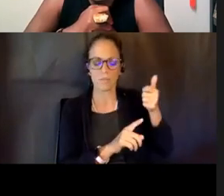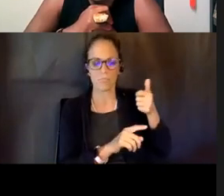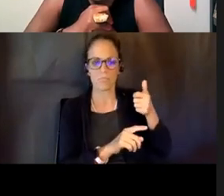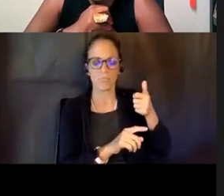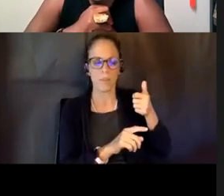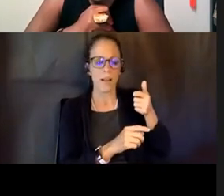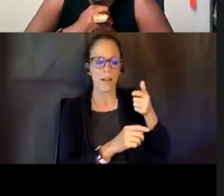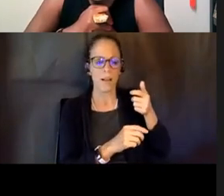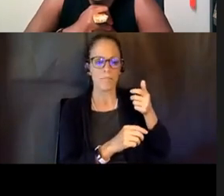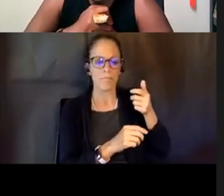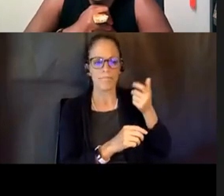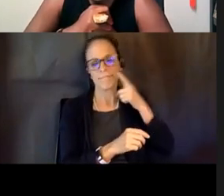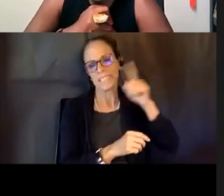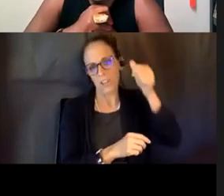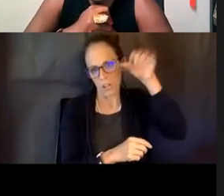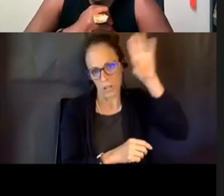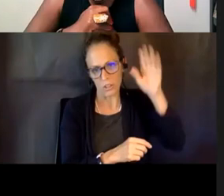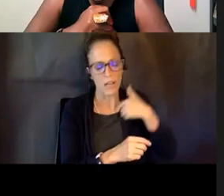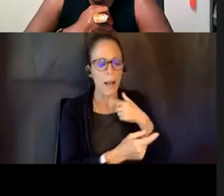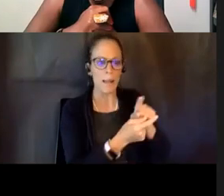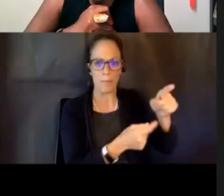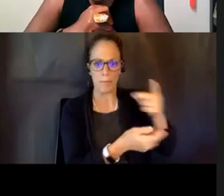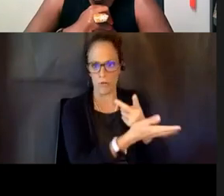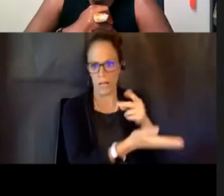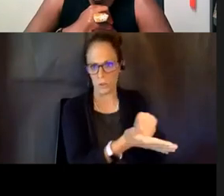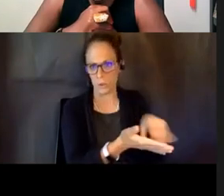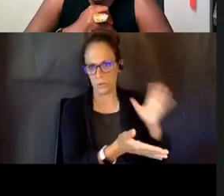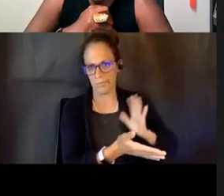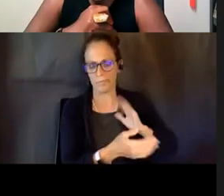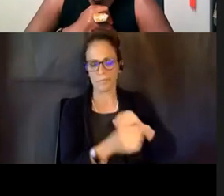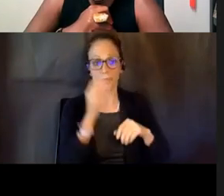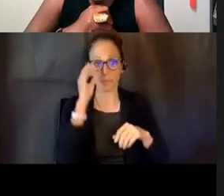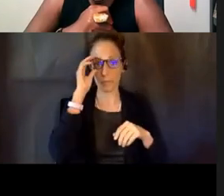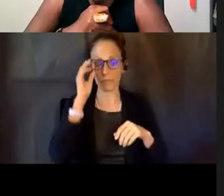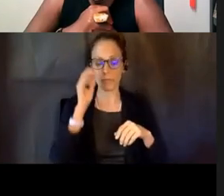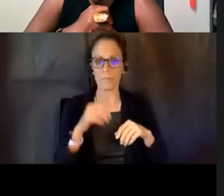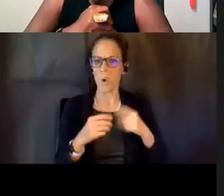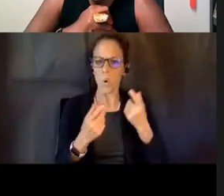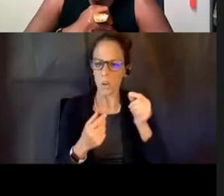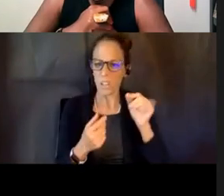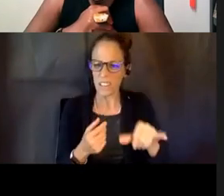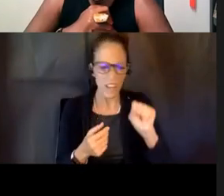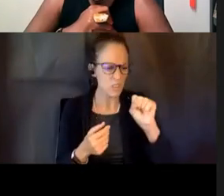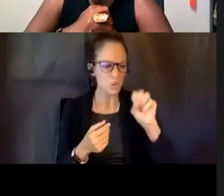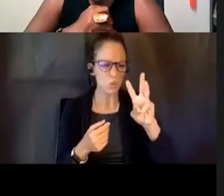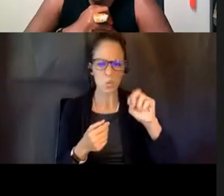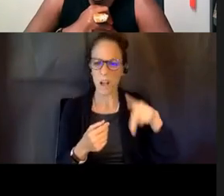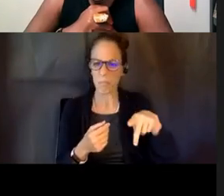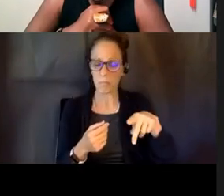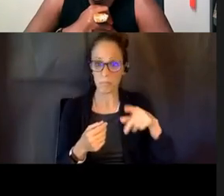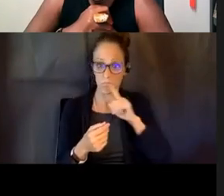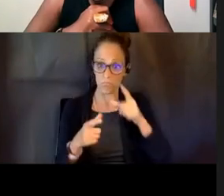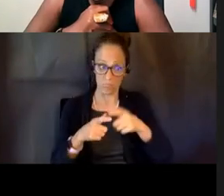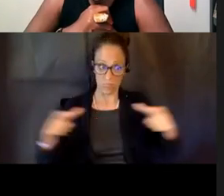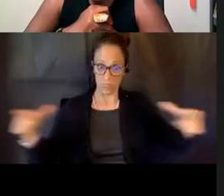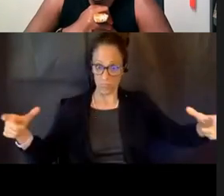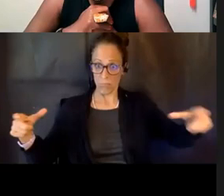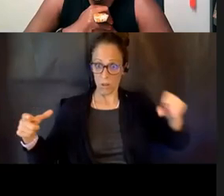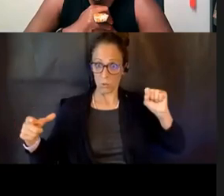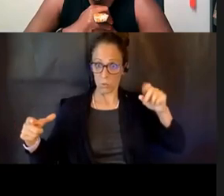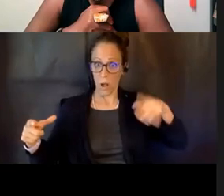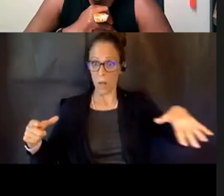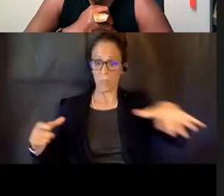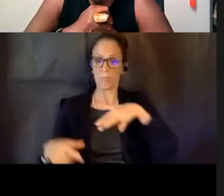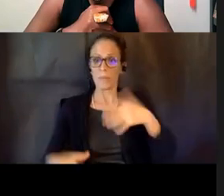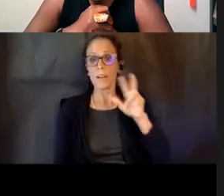work, so the Great Dismal Swamp, for everybody who doesn't know, is a wide expanse of swamp, basically swampland. It's